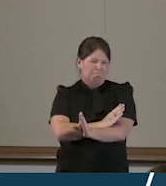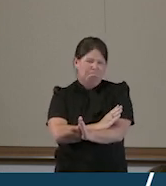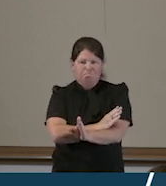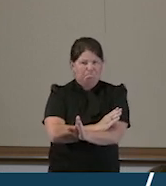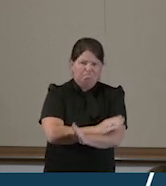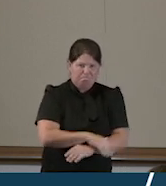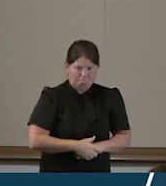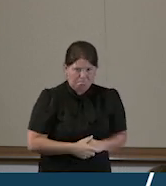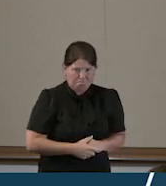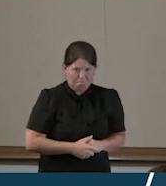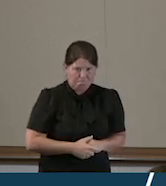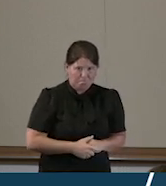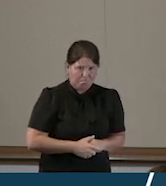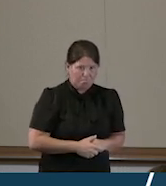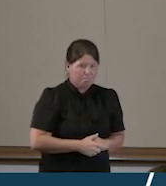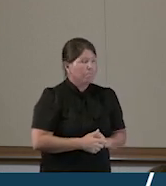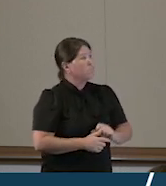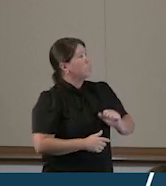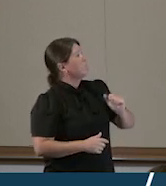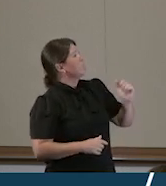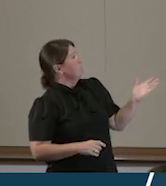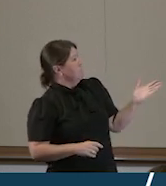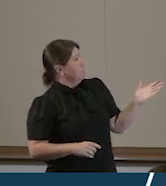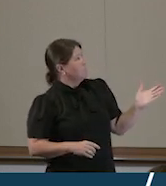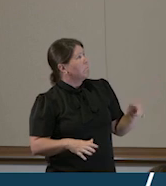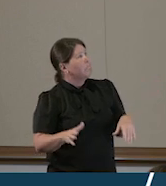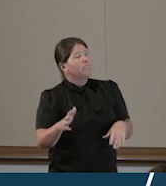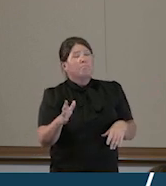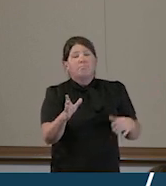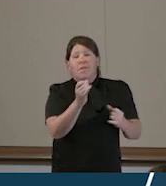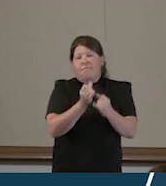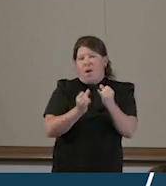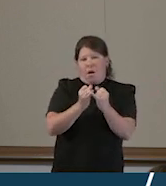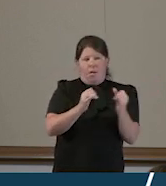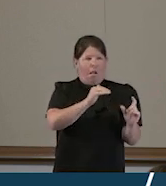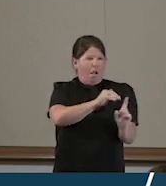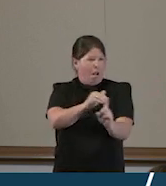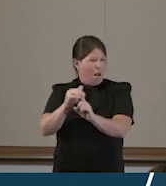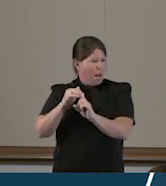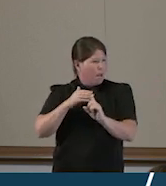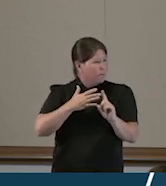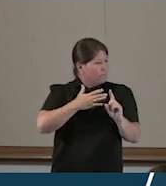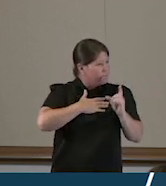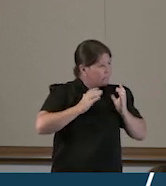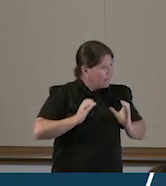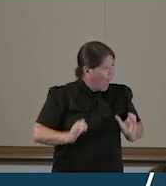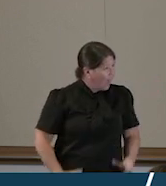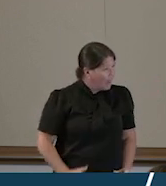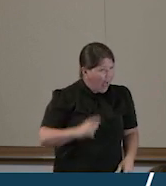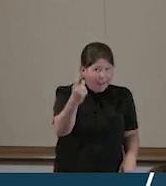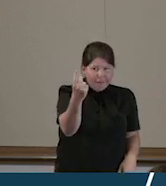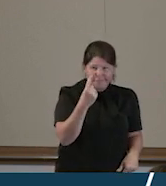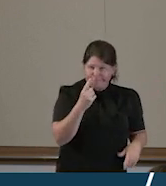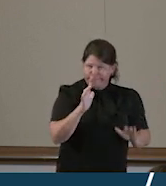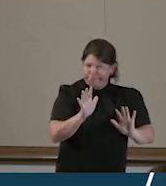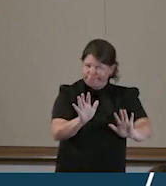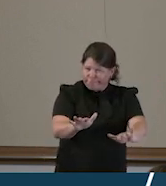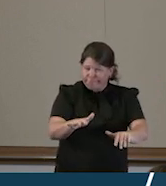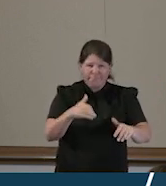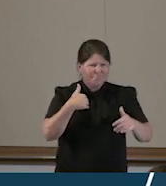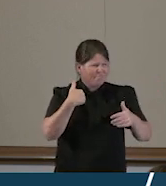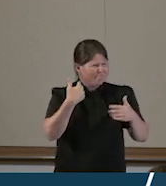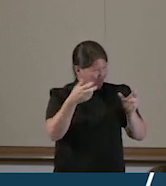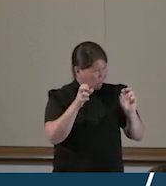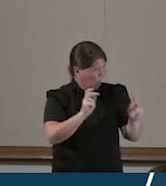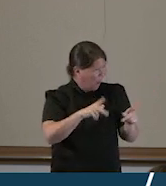So one final reminder, right? I always remind my clients that it is perfectly okay to ask for